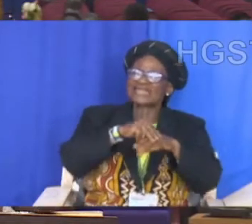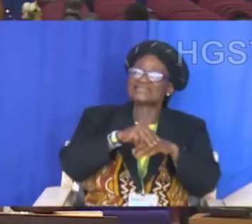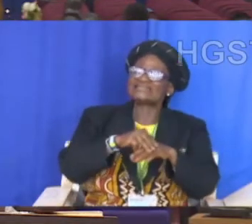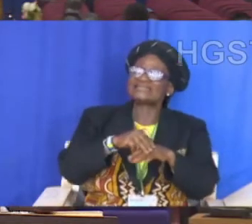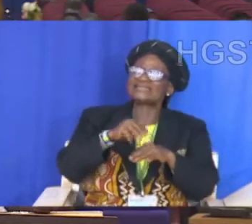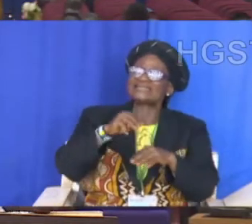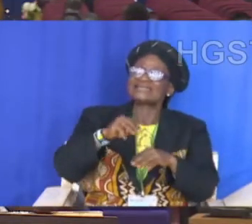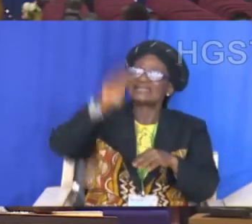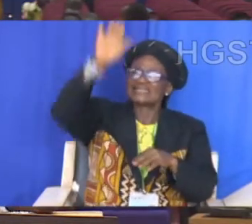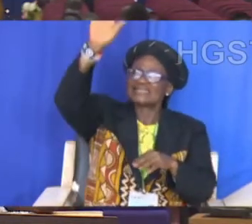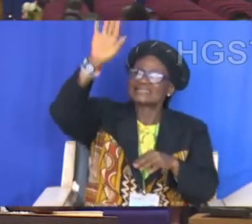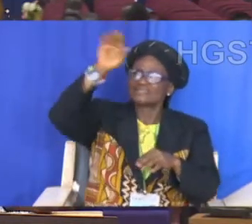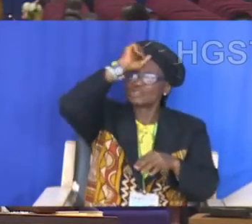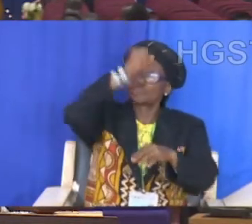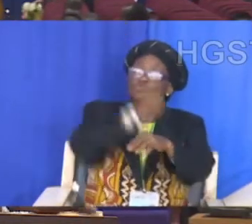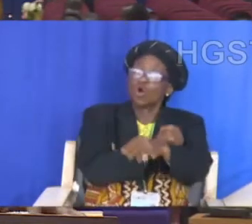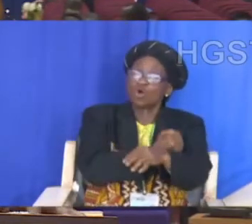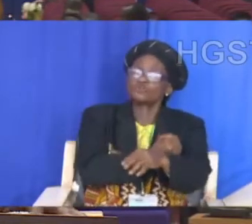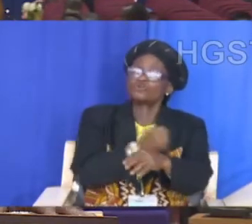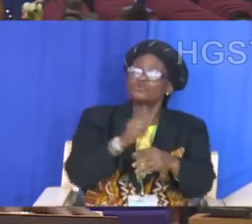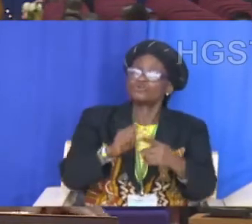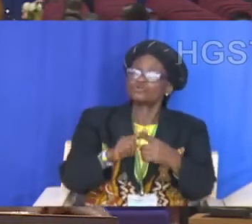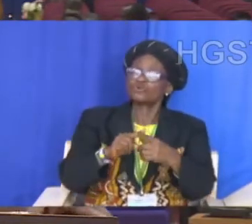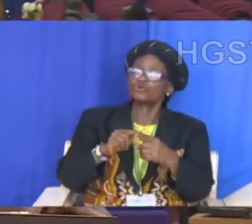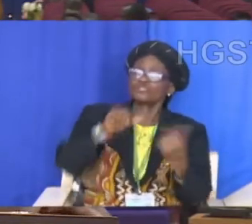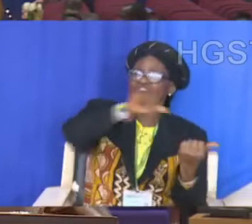are very precious to God.